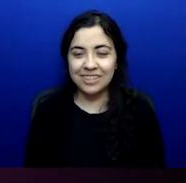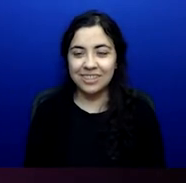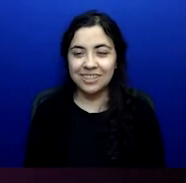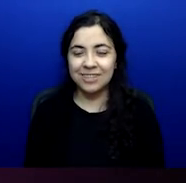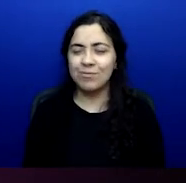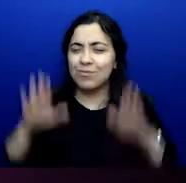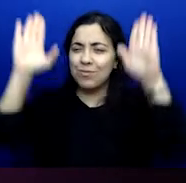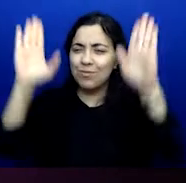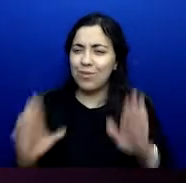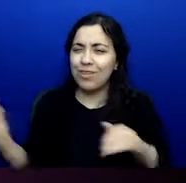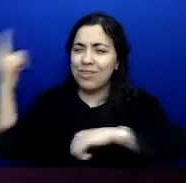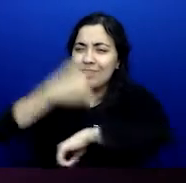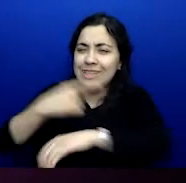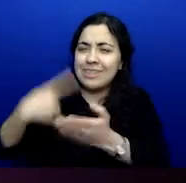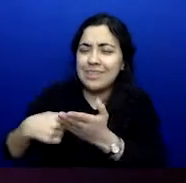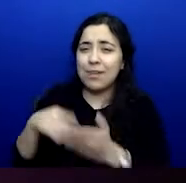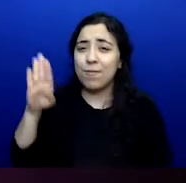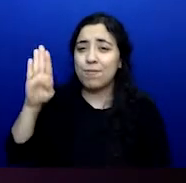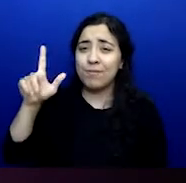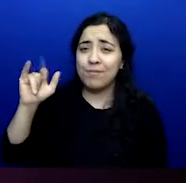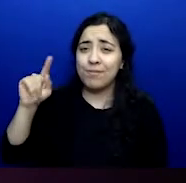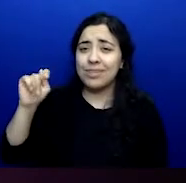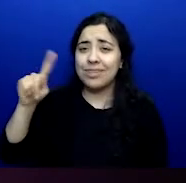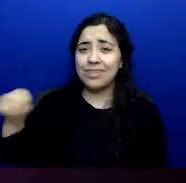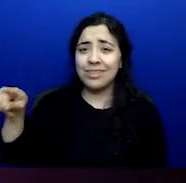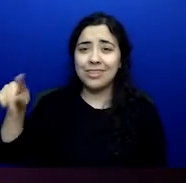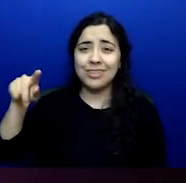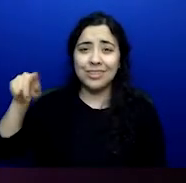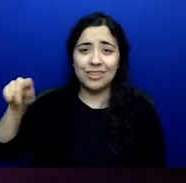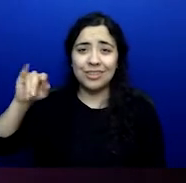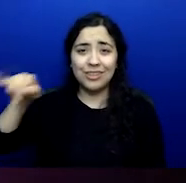It's a great day to talk about Blitz.js.